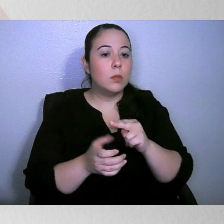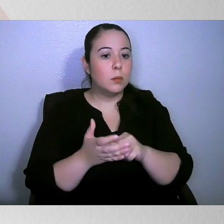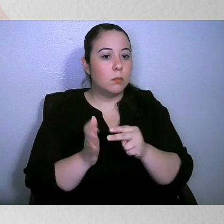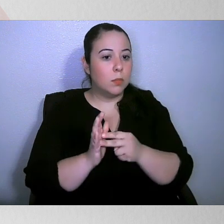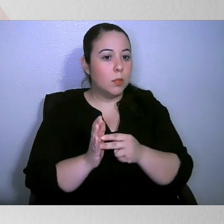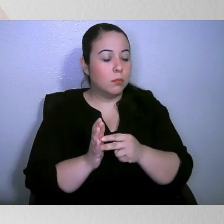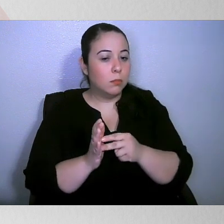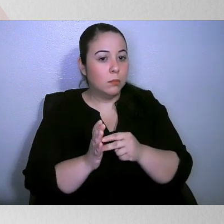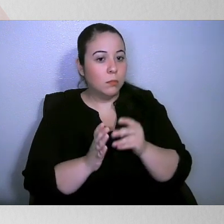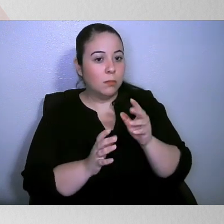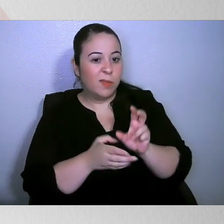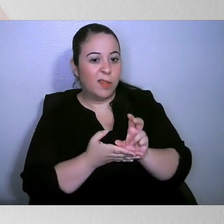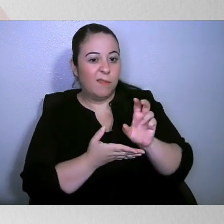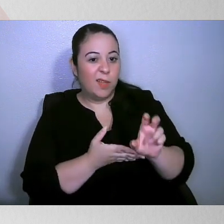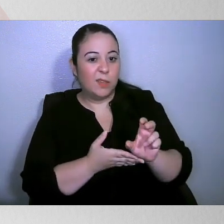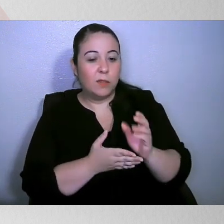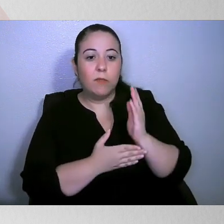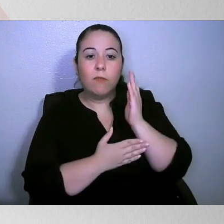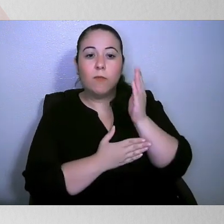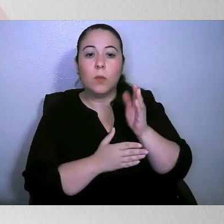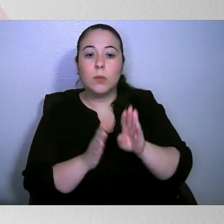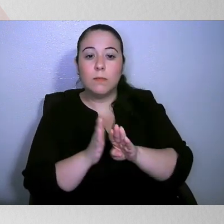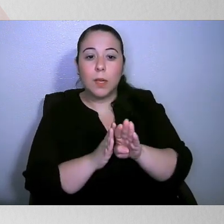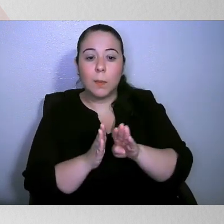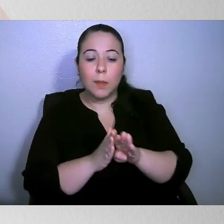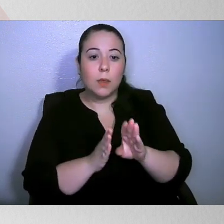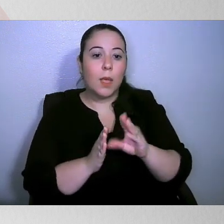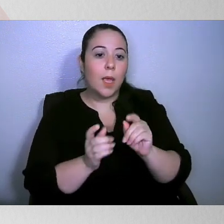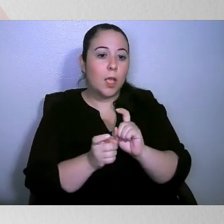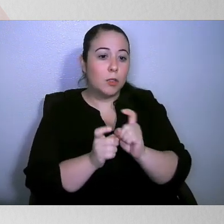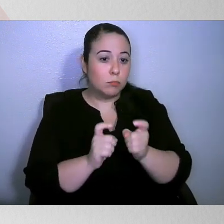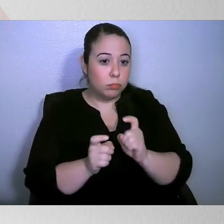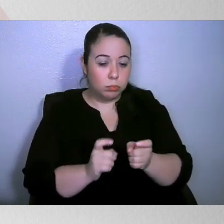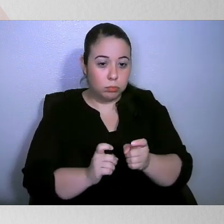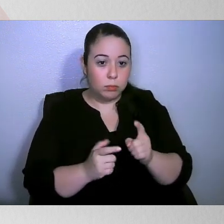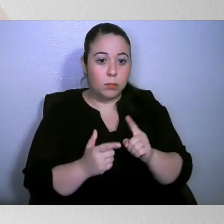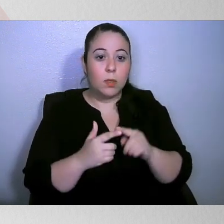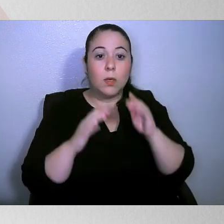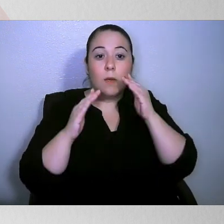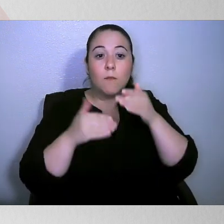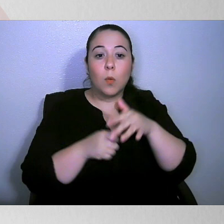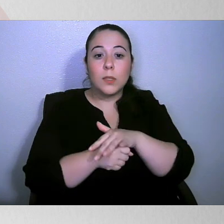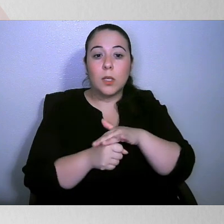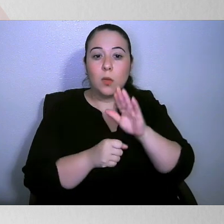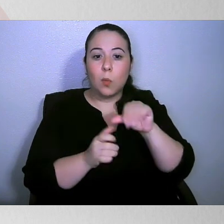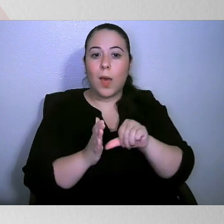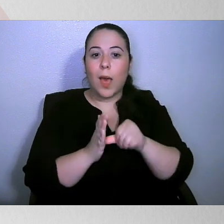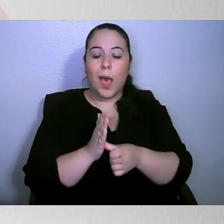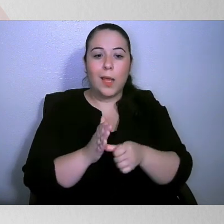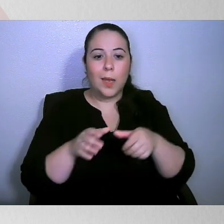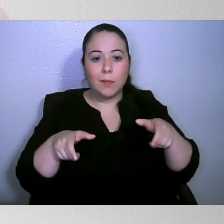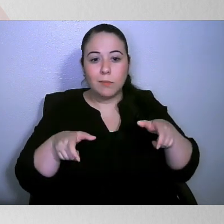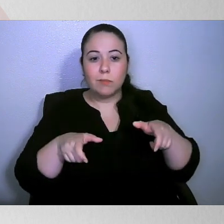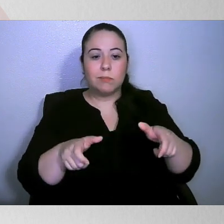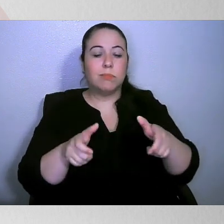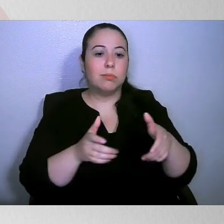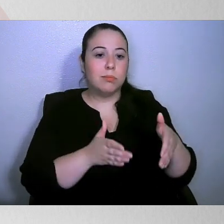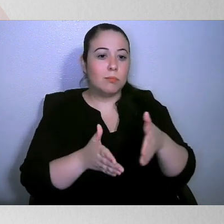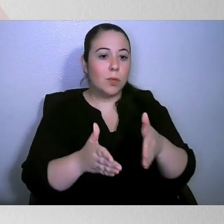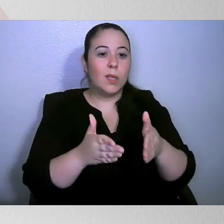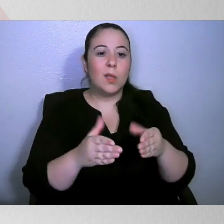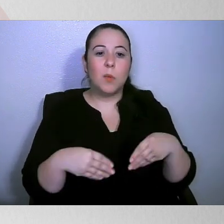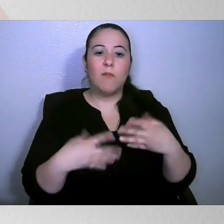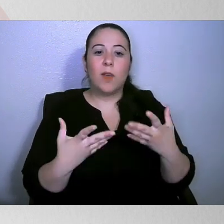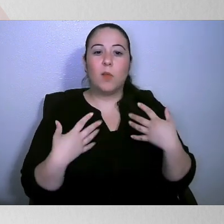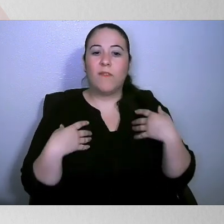property uses to complement existing residences. Focus areas that will highlight areas and corridors that provide revitalization opportunities to